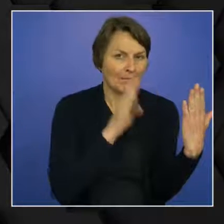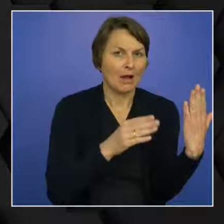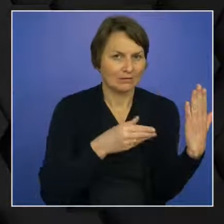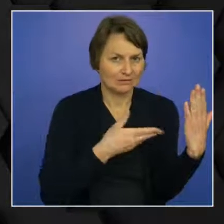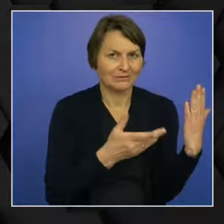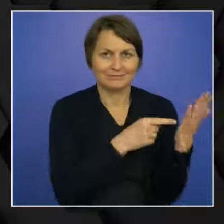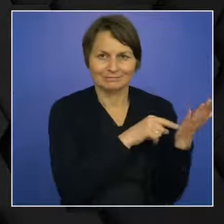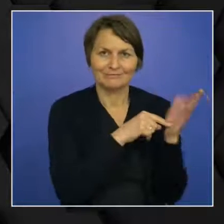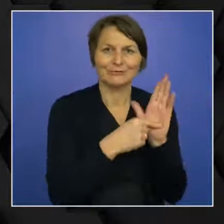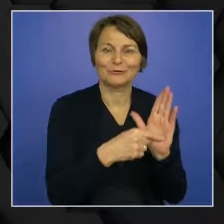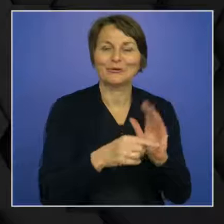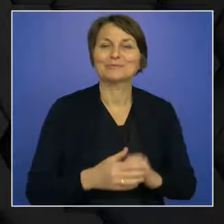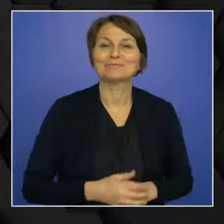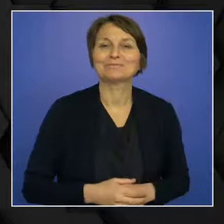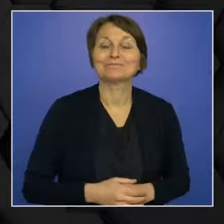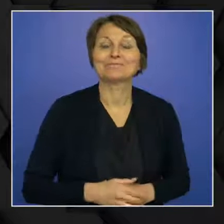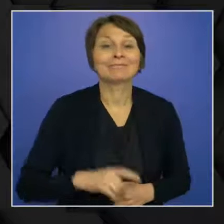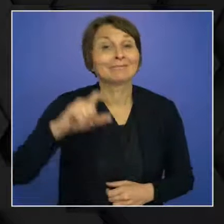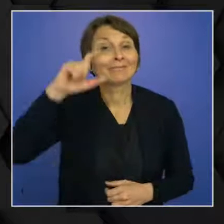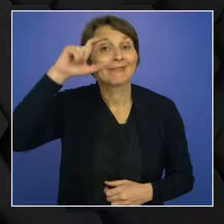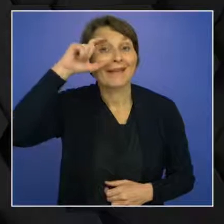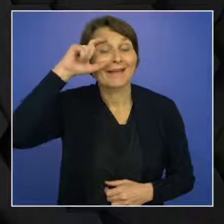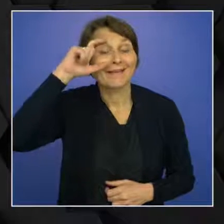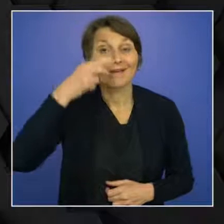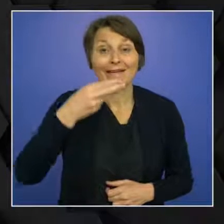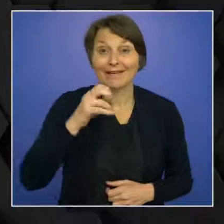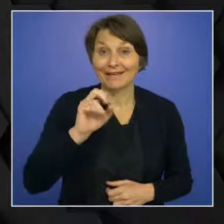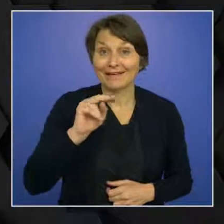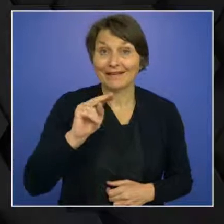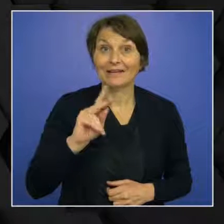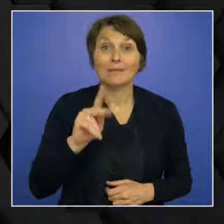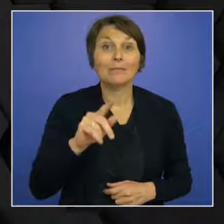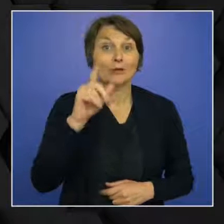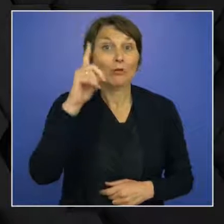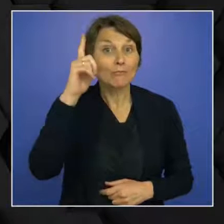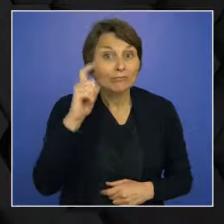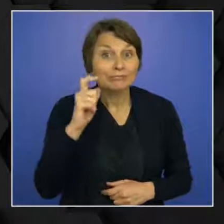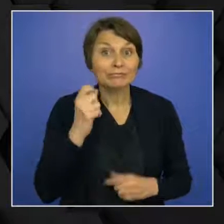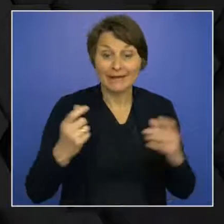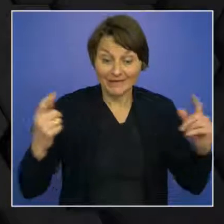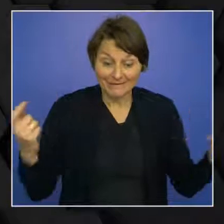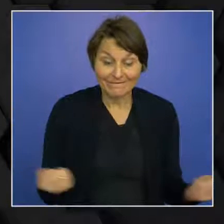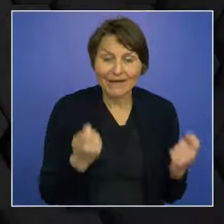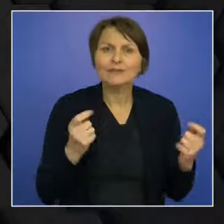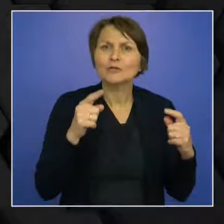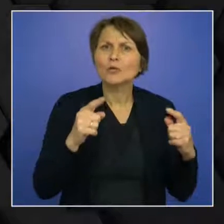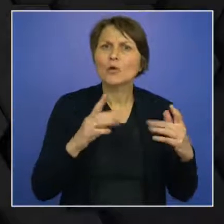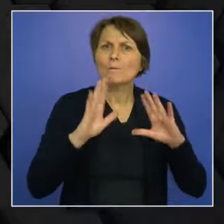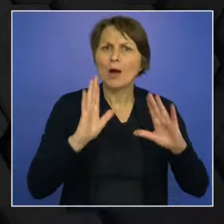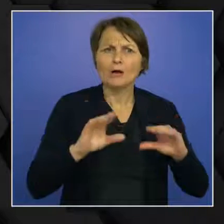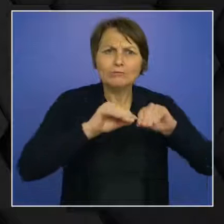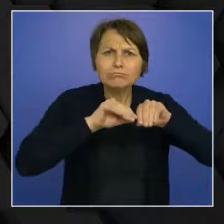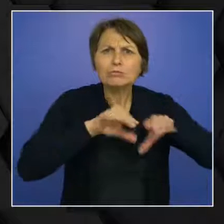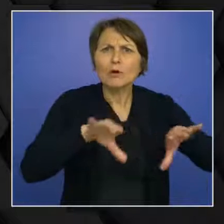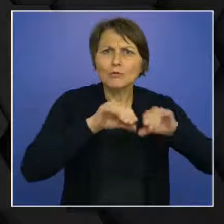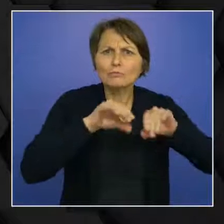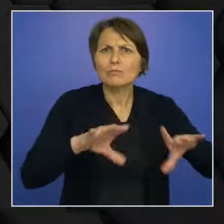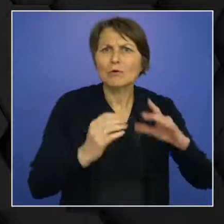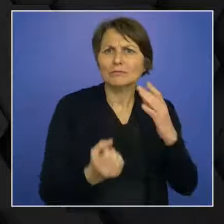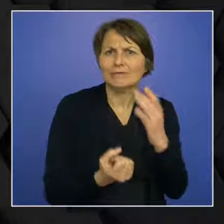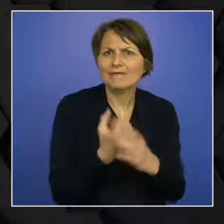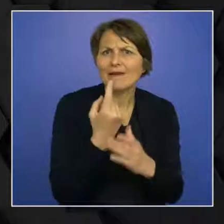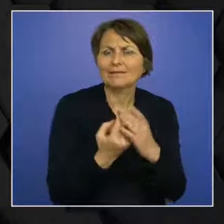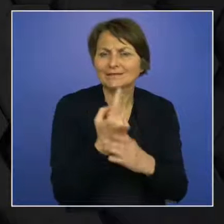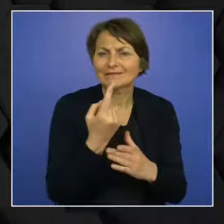one important part of when you start your event is promoting your event. So that means banners on social media. That